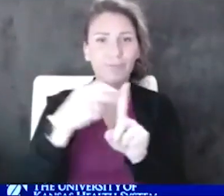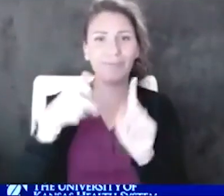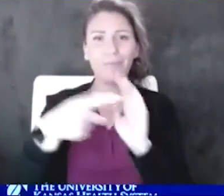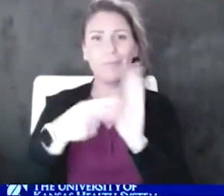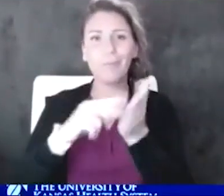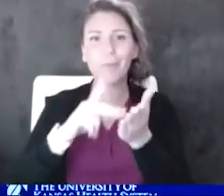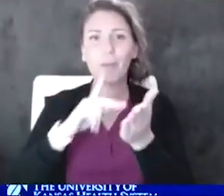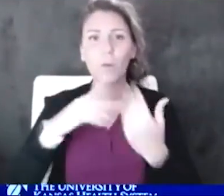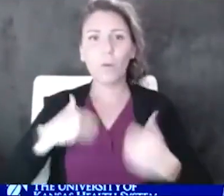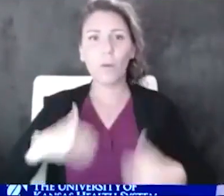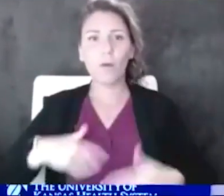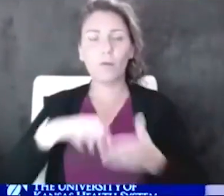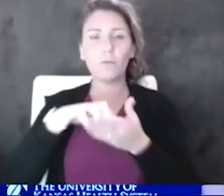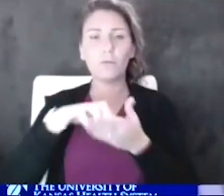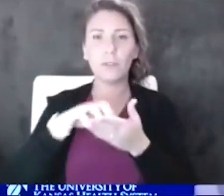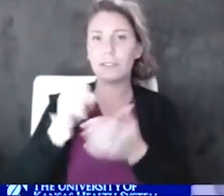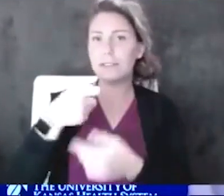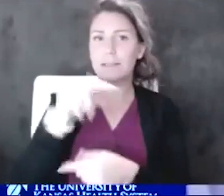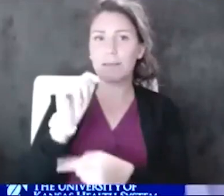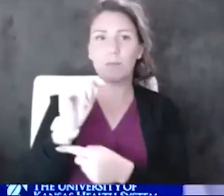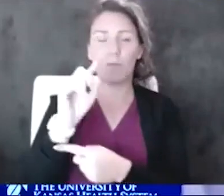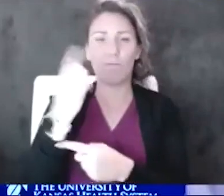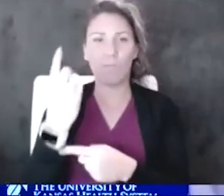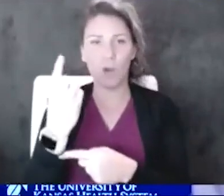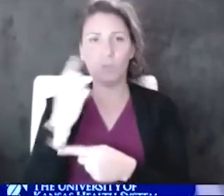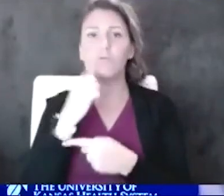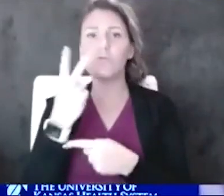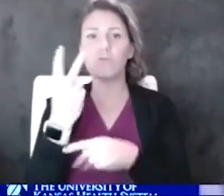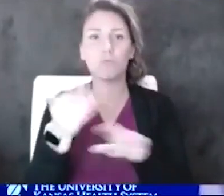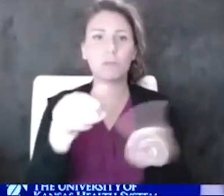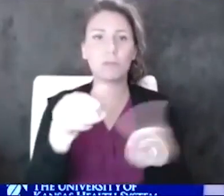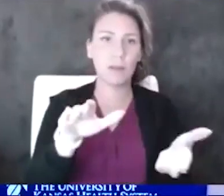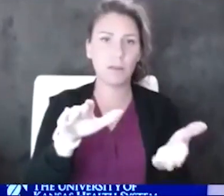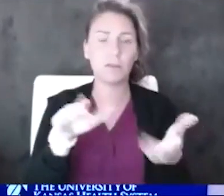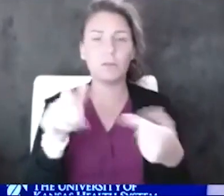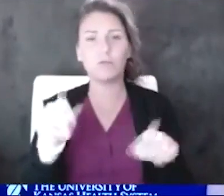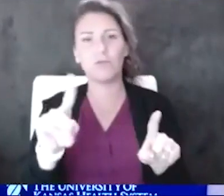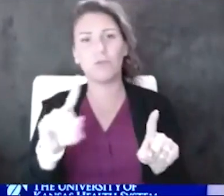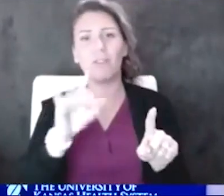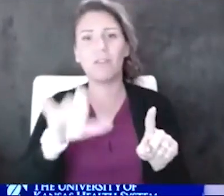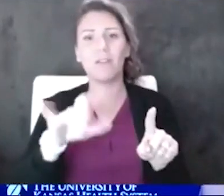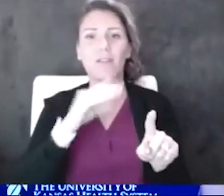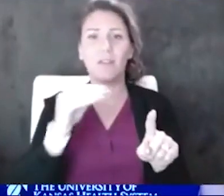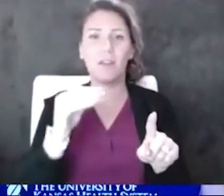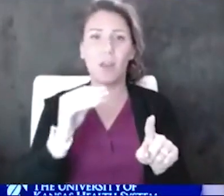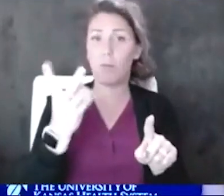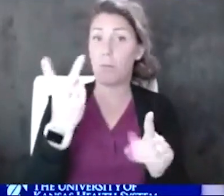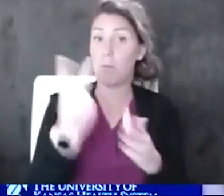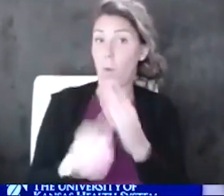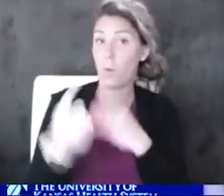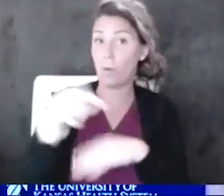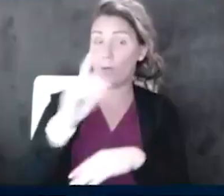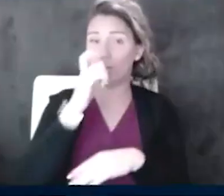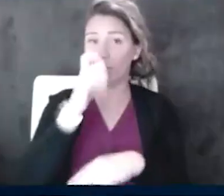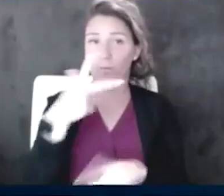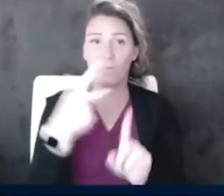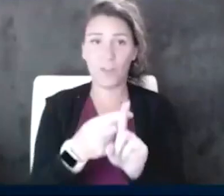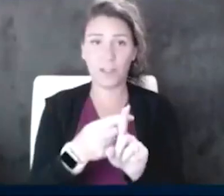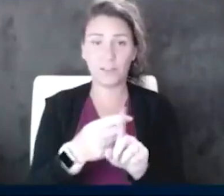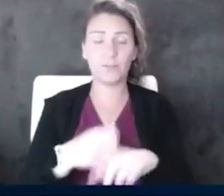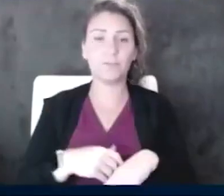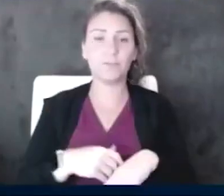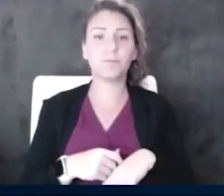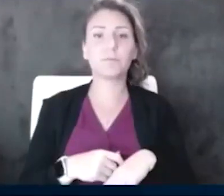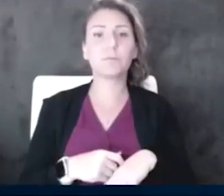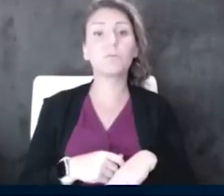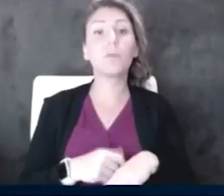did have 2 deaths during that day, and both of those patients were unvaccinated as well. All right, we're going to get to reporter